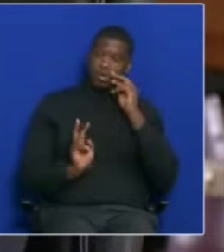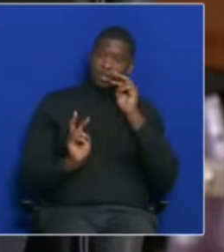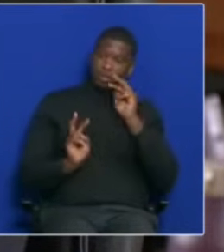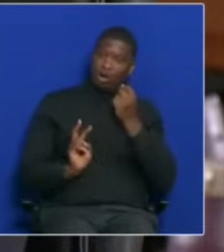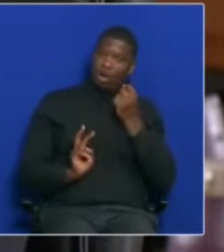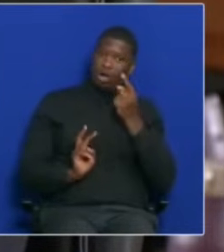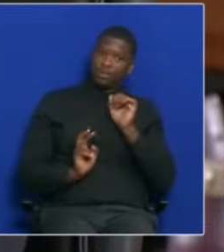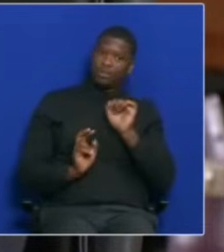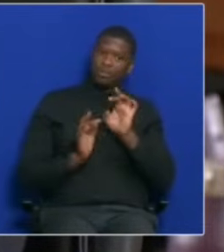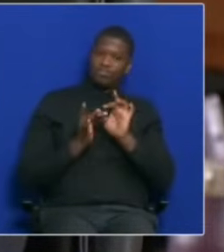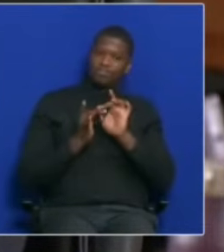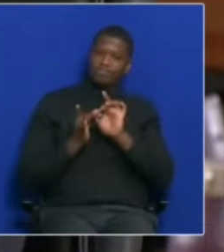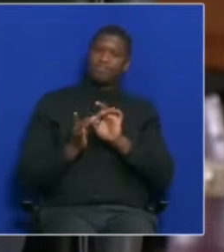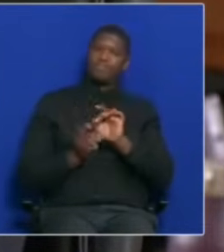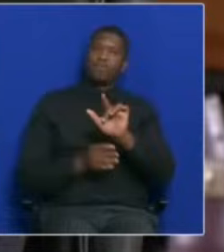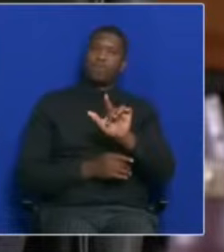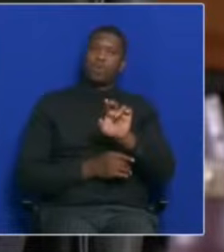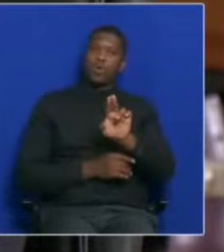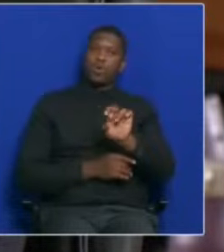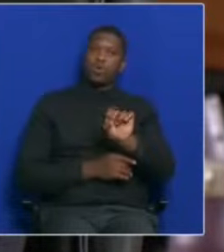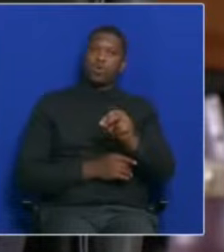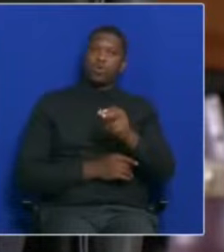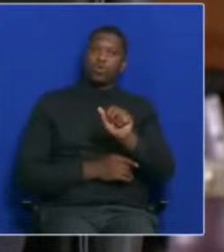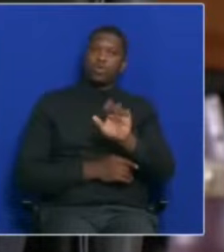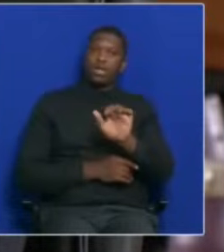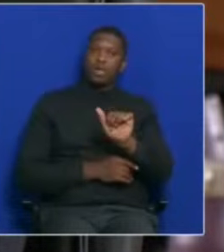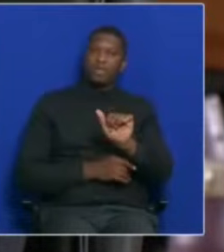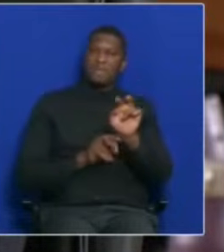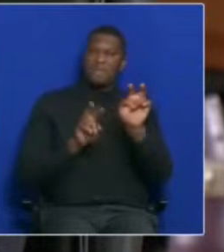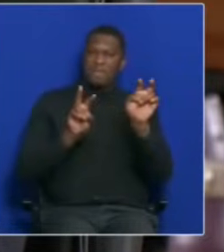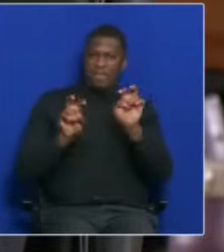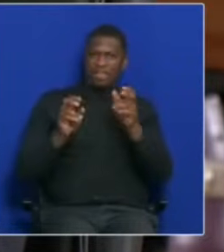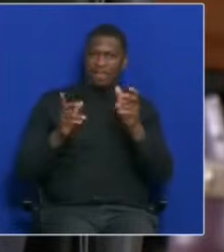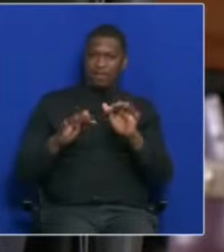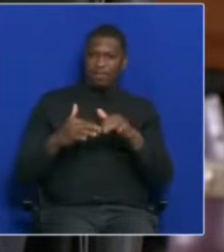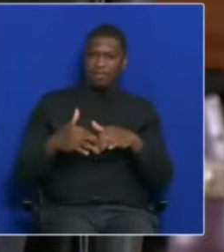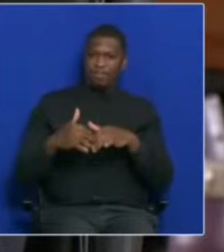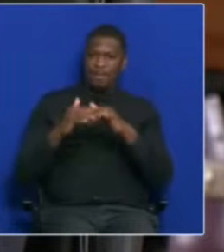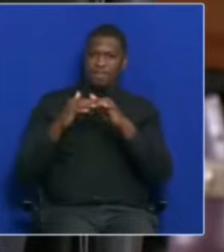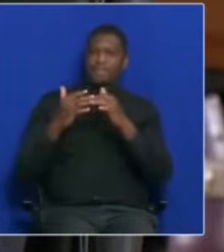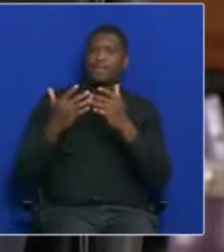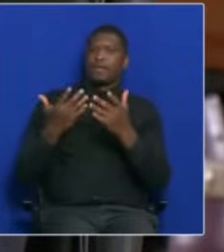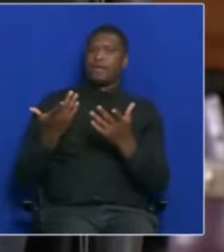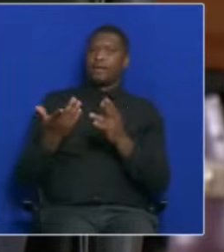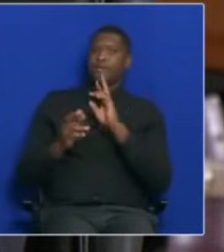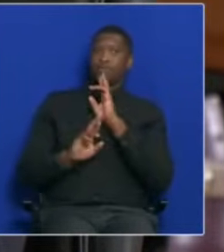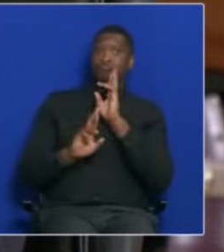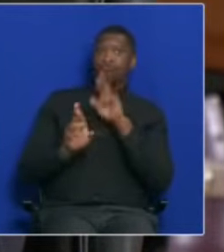Lushaba matter, where he had done a preliminary report. Then at page 409,